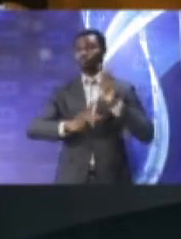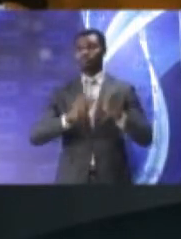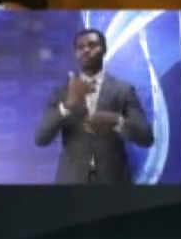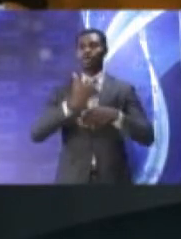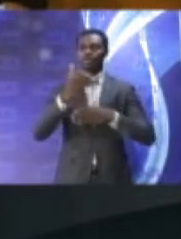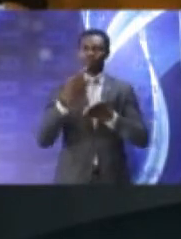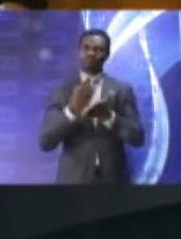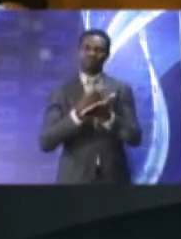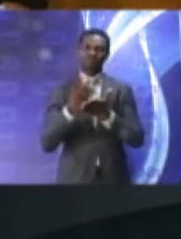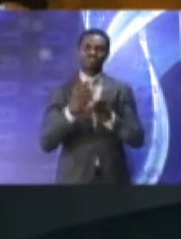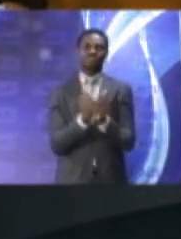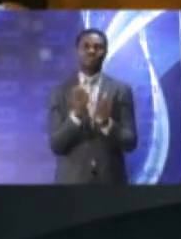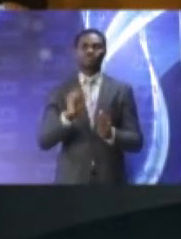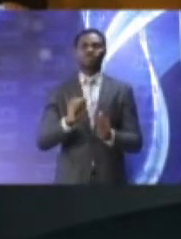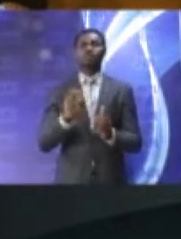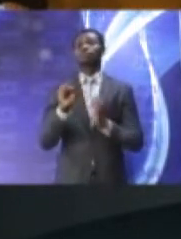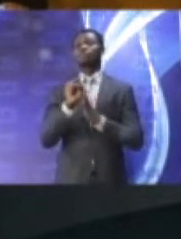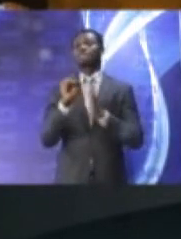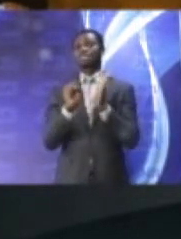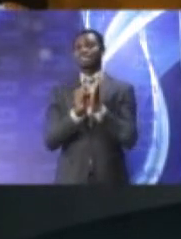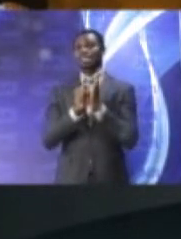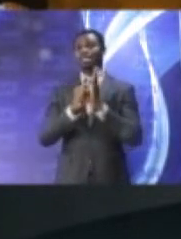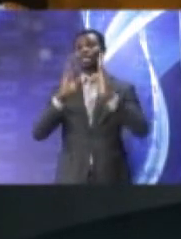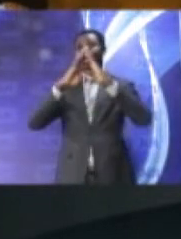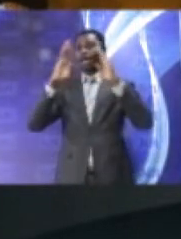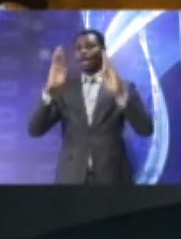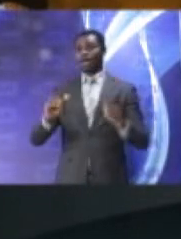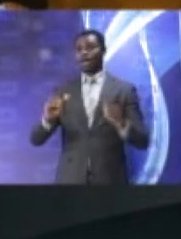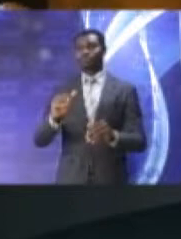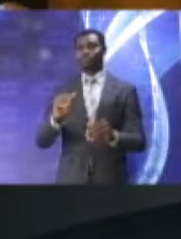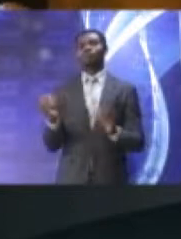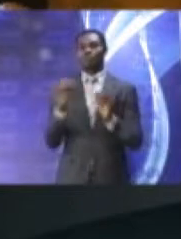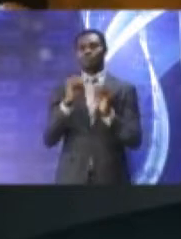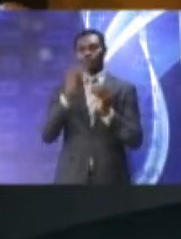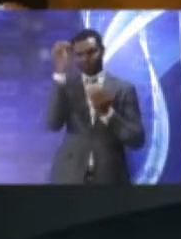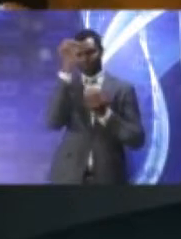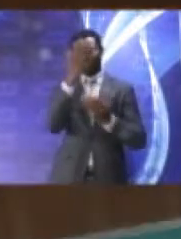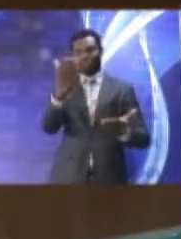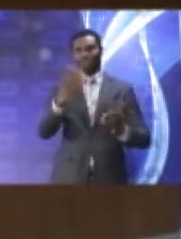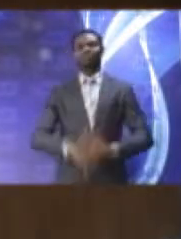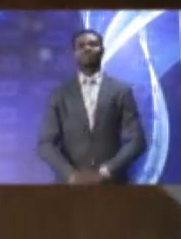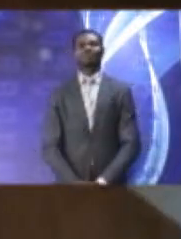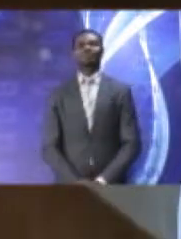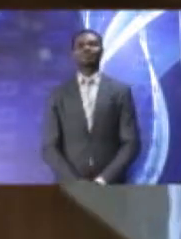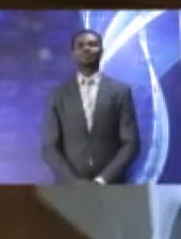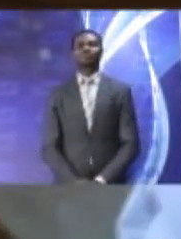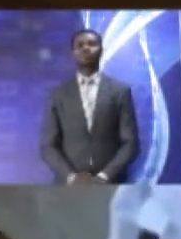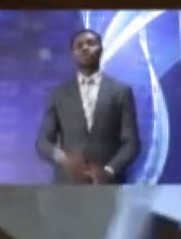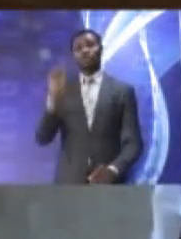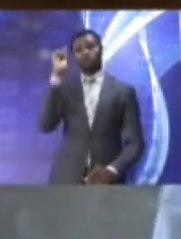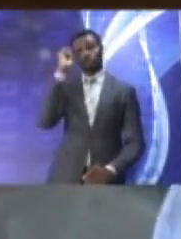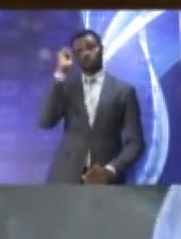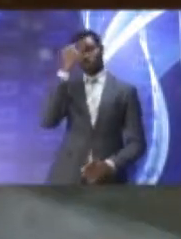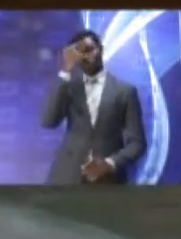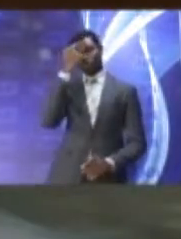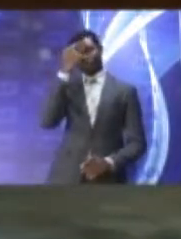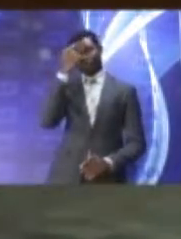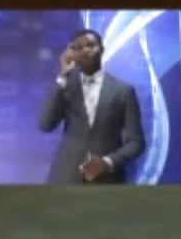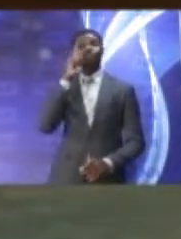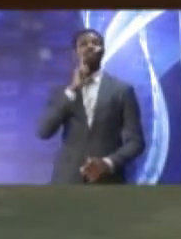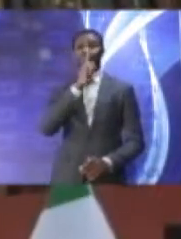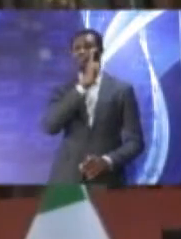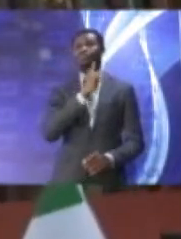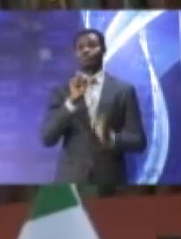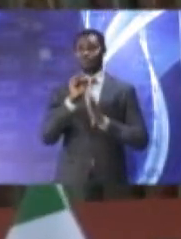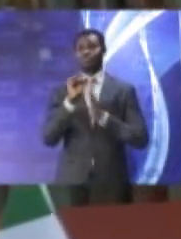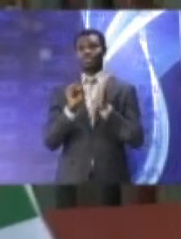with the president. State House correspondent Adamu Sambo again has these details. Governor Rotimi Akeredolu was in the State House